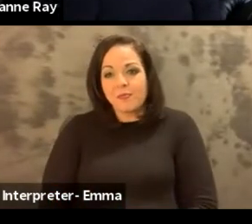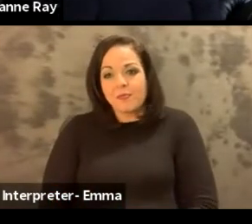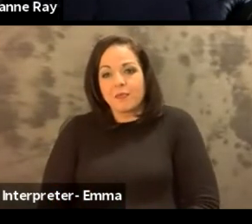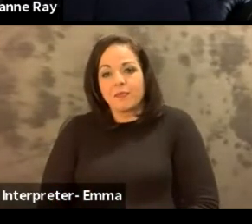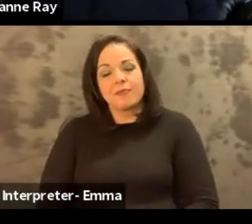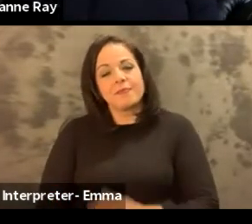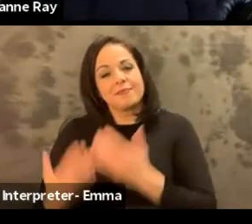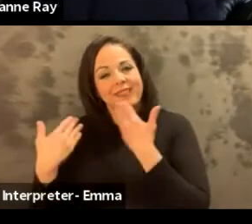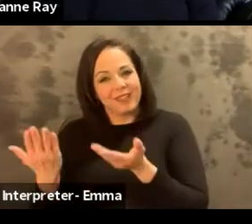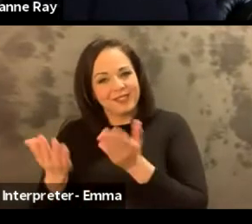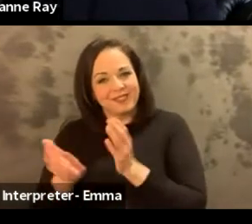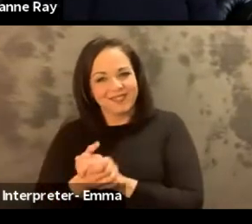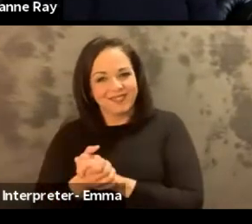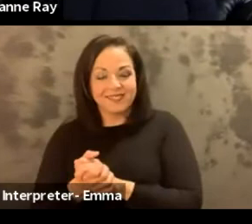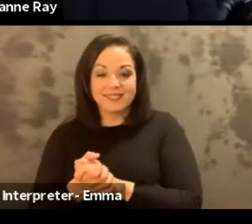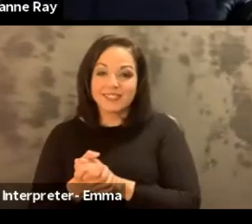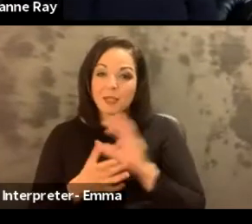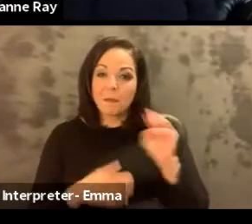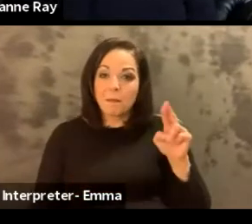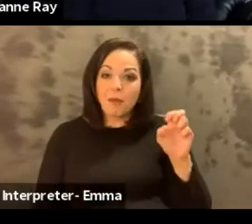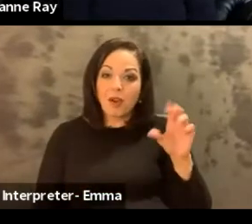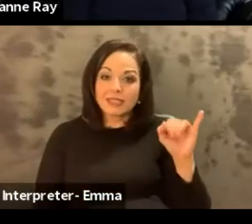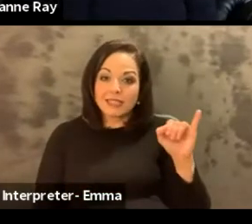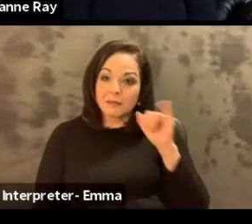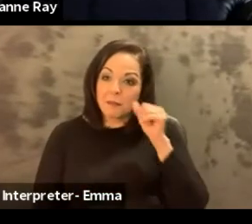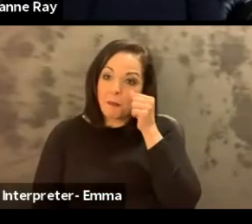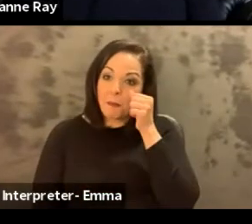Thank you. Marcy.